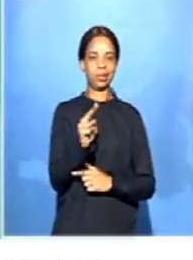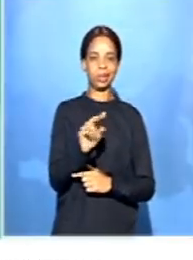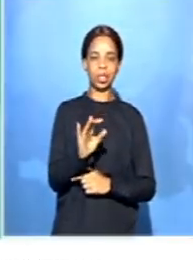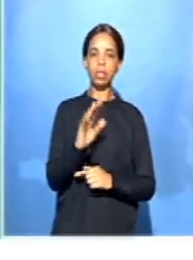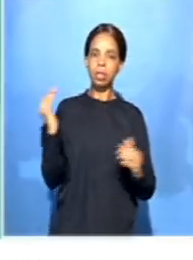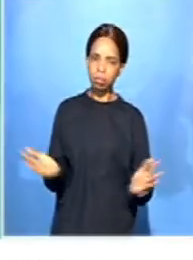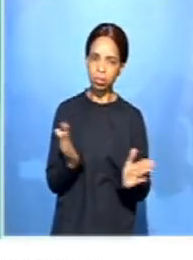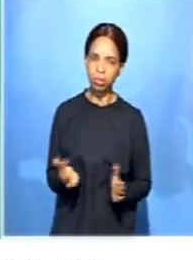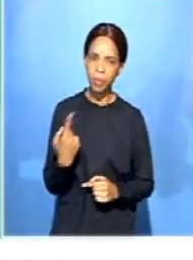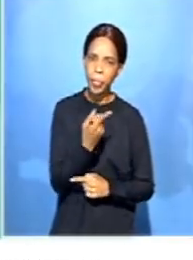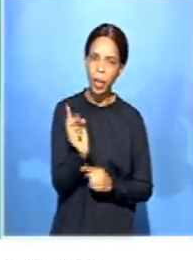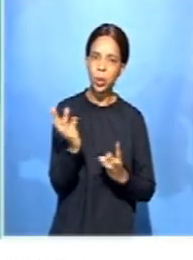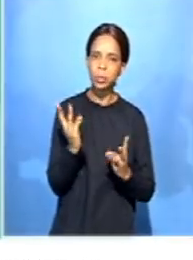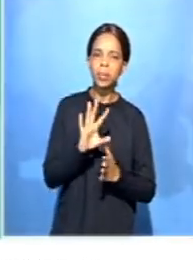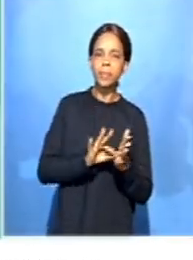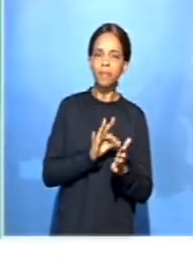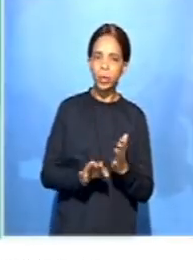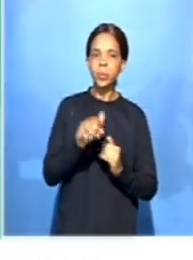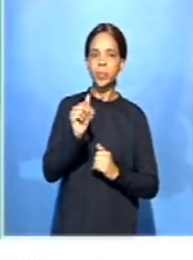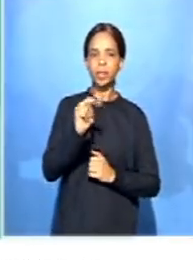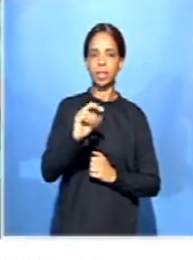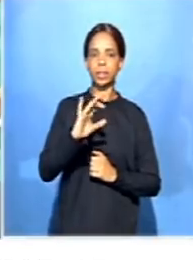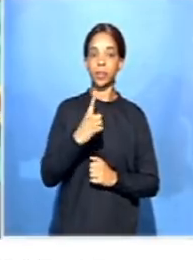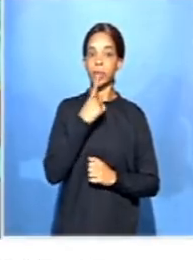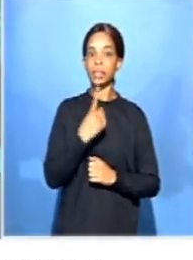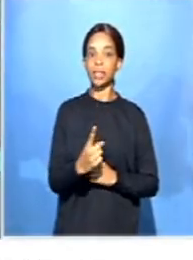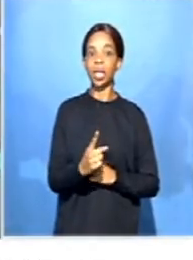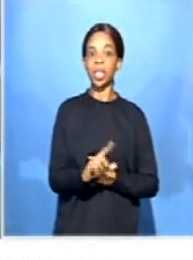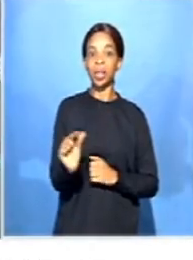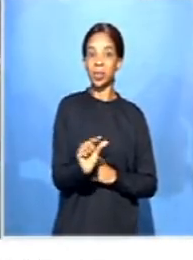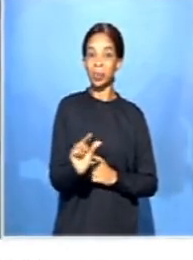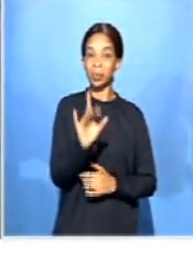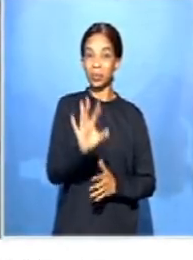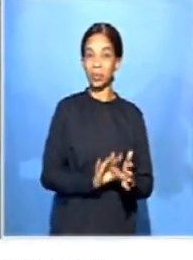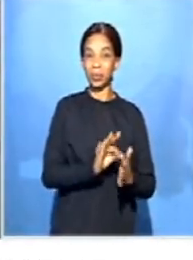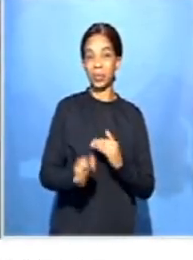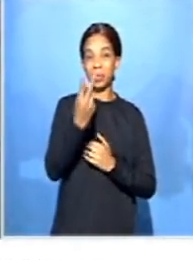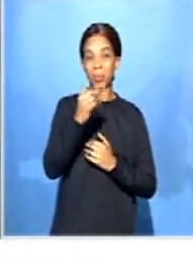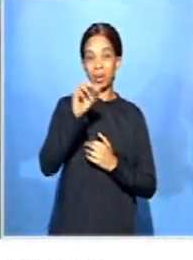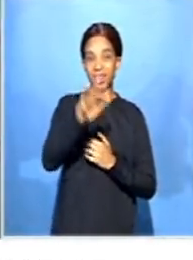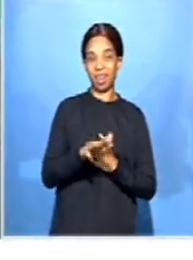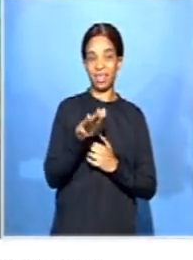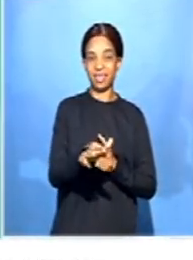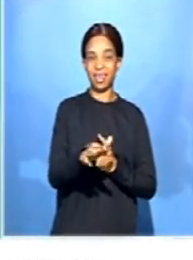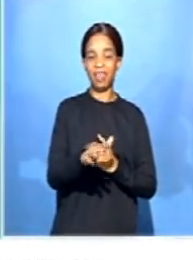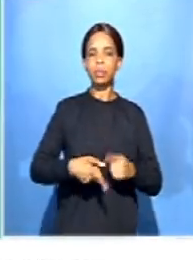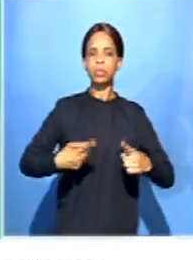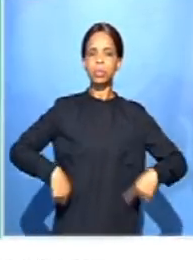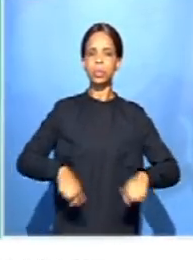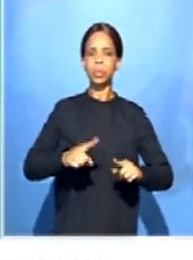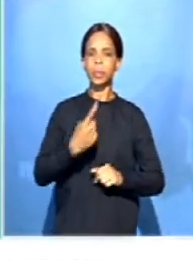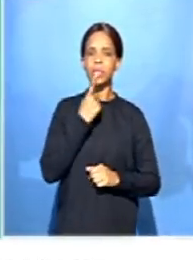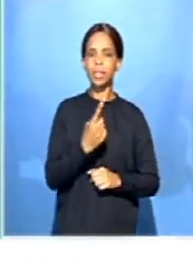for the ANC. We are saying 2019 is around the corner. We are saying, Me Etna, when she was saying